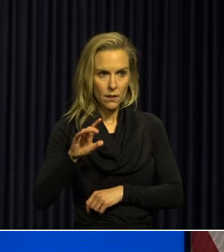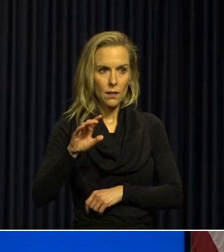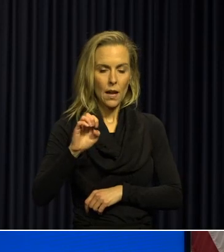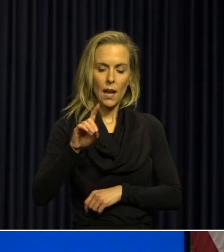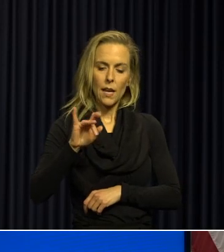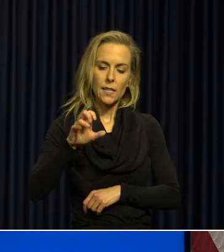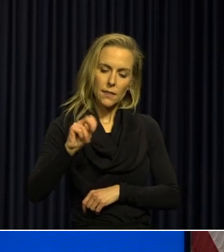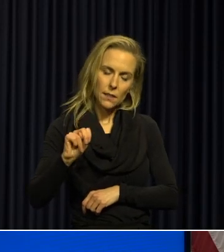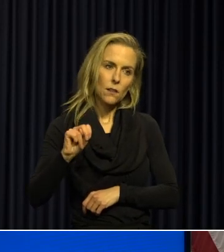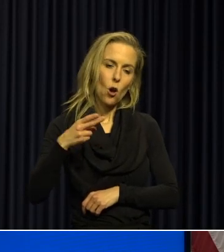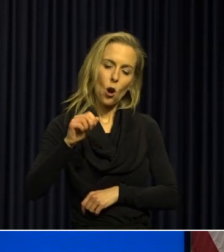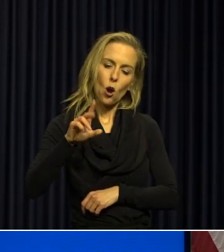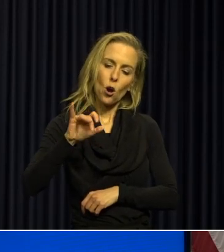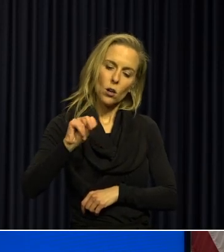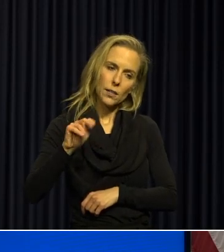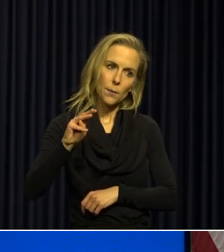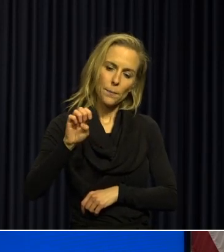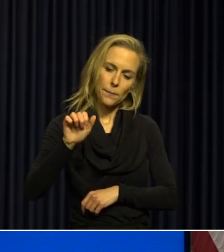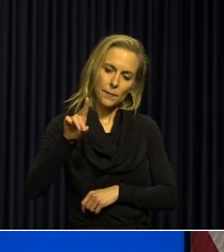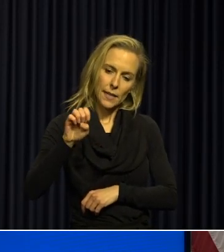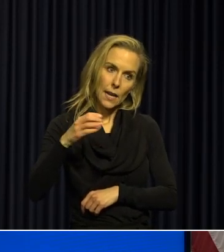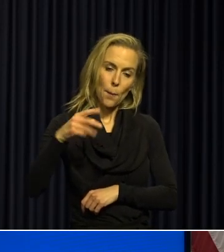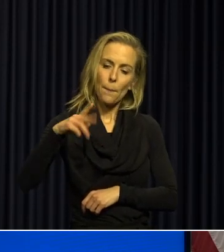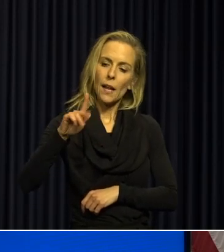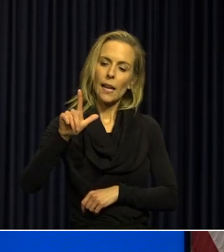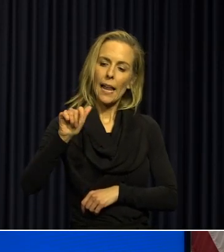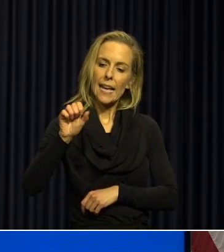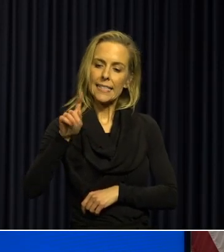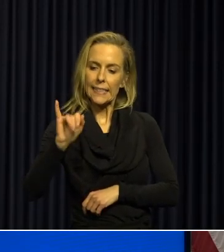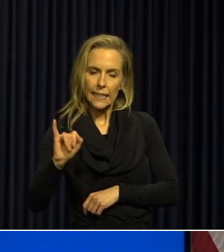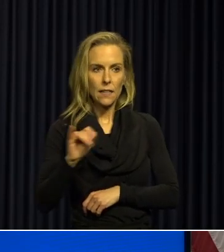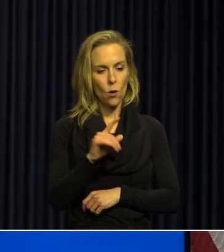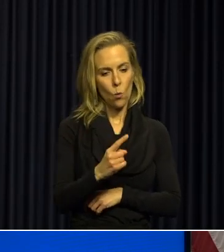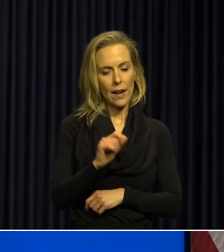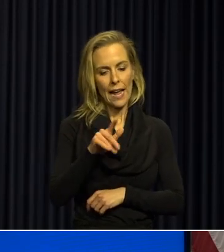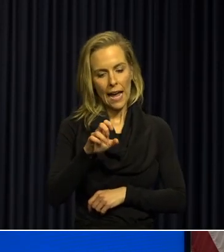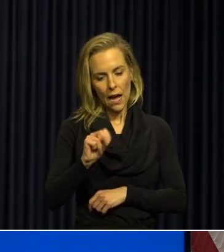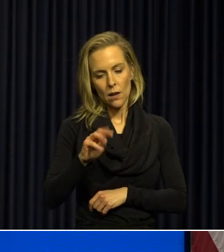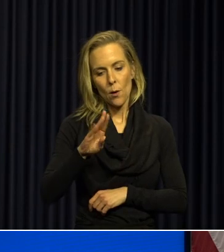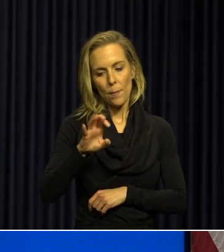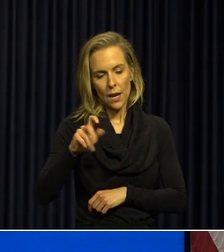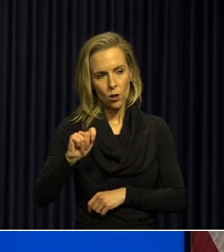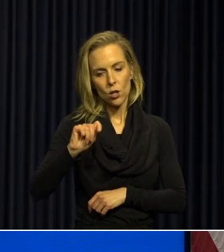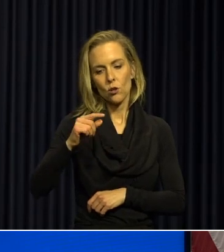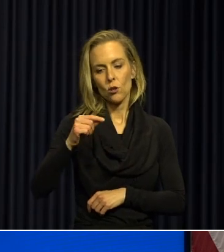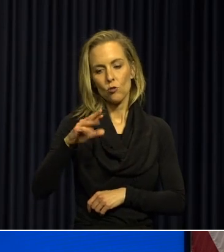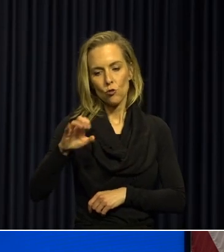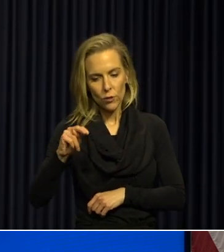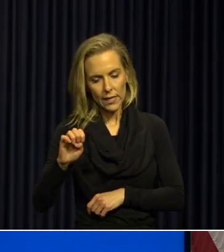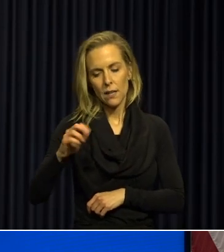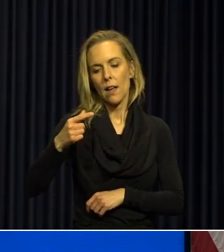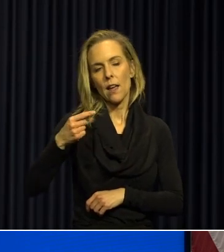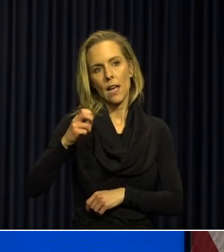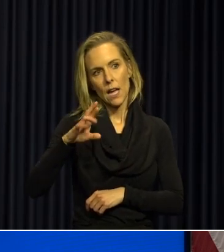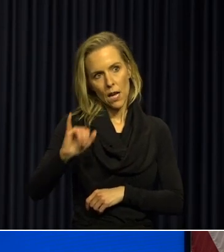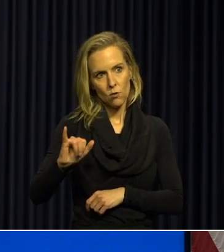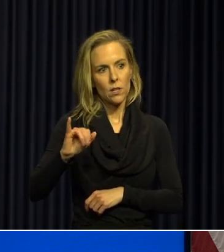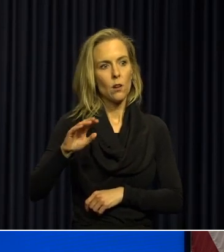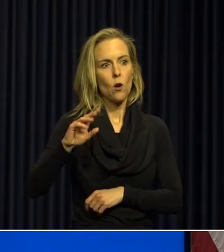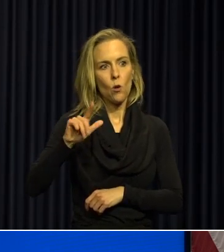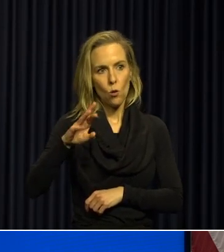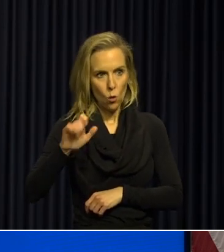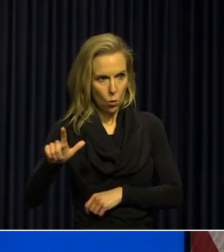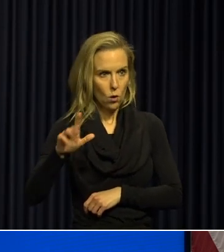Edmondson, Hardin, Meade, and Pulaski, and 1 in Allen, Bath, Garrett, Greenup, Henderson, Henry, Jessamine,